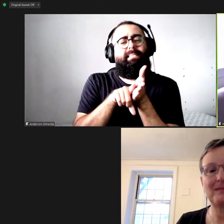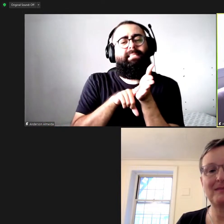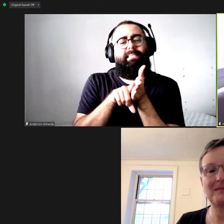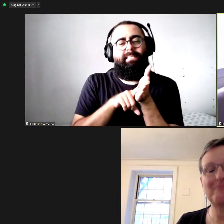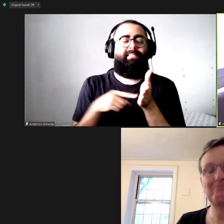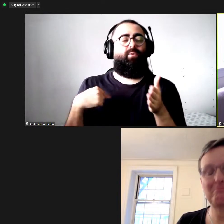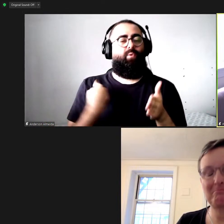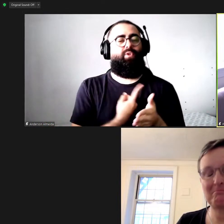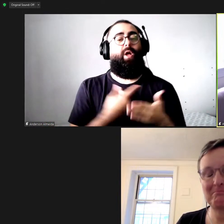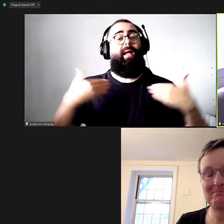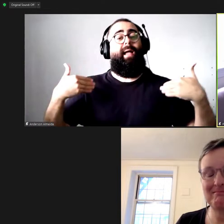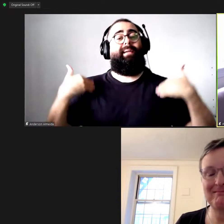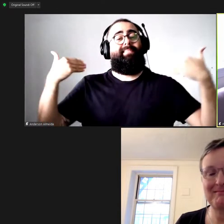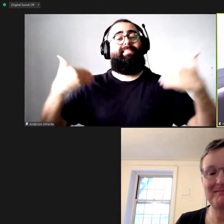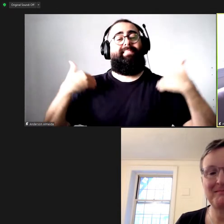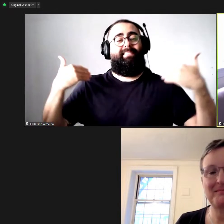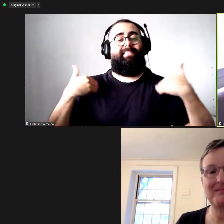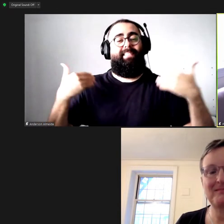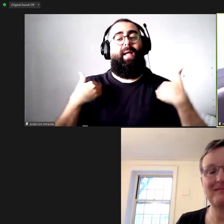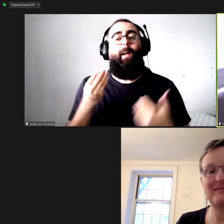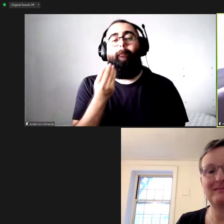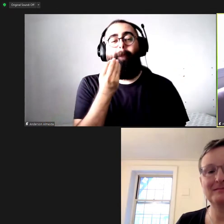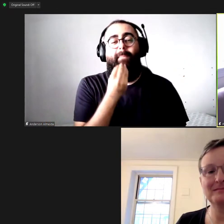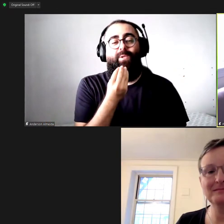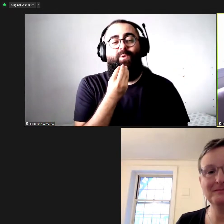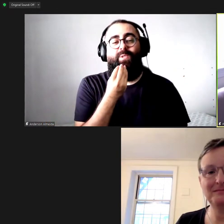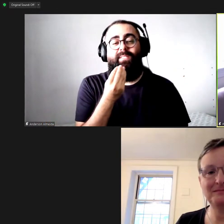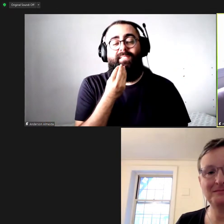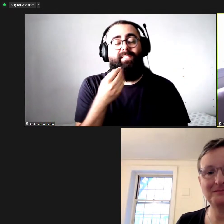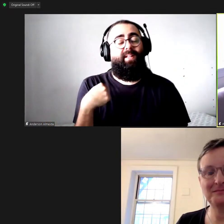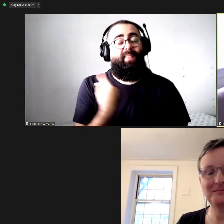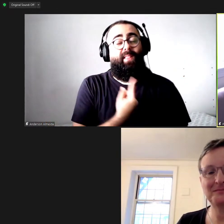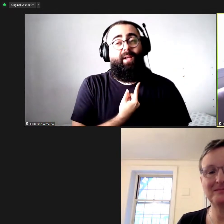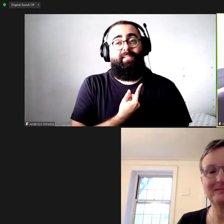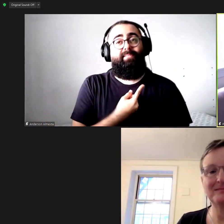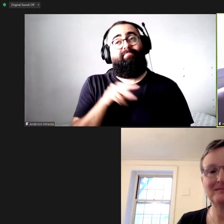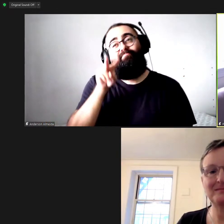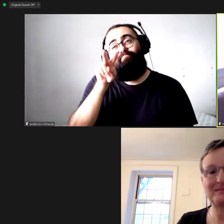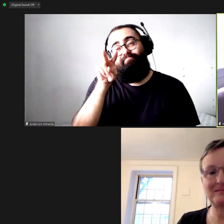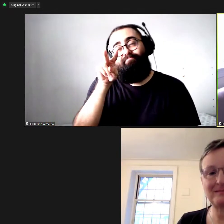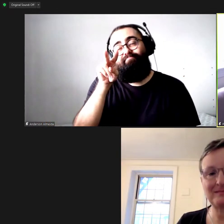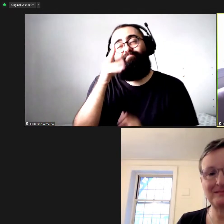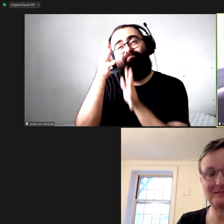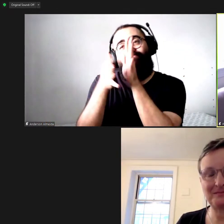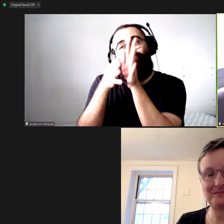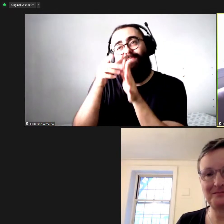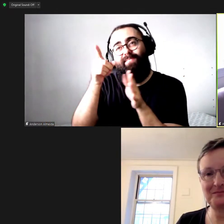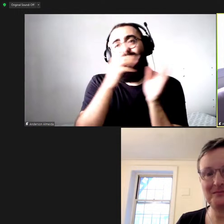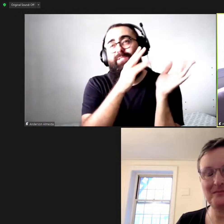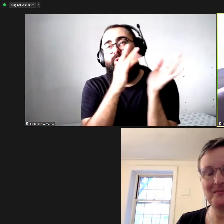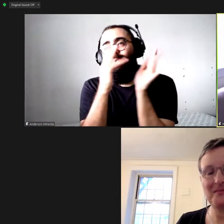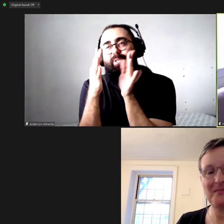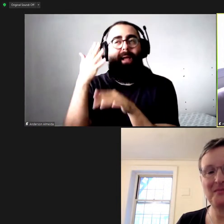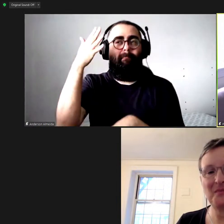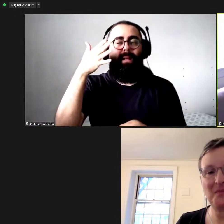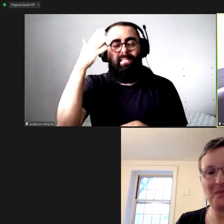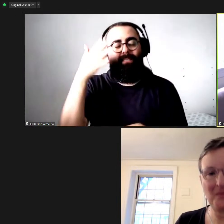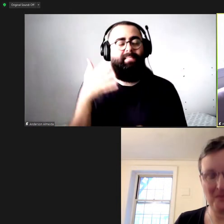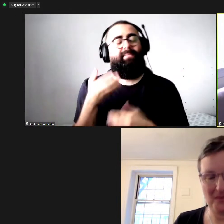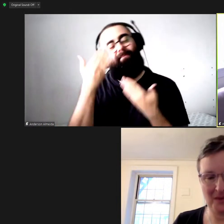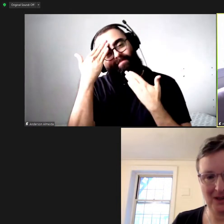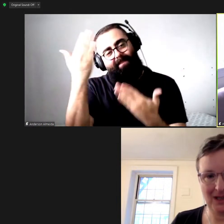happy to have this opportunity to be able to hear you talking about sign language. Thank you so much.